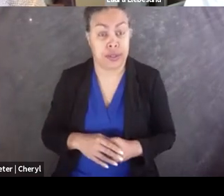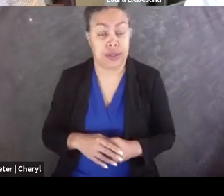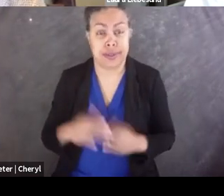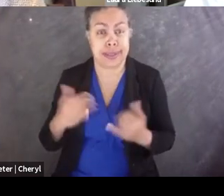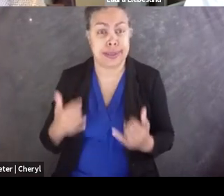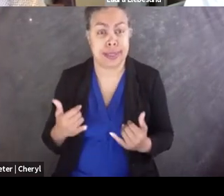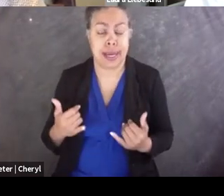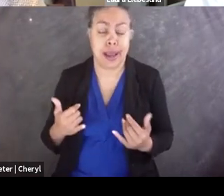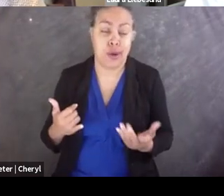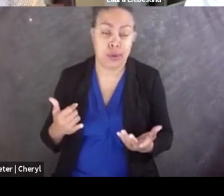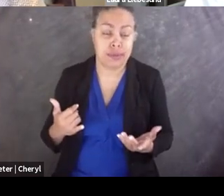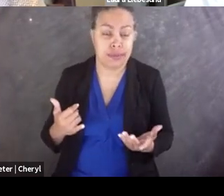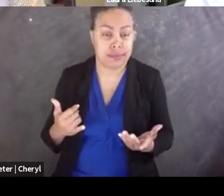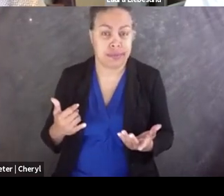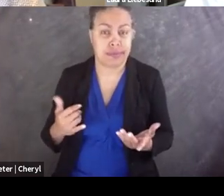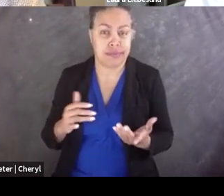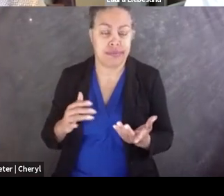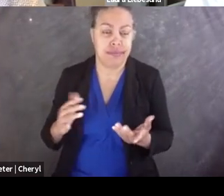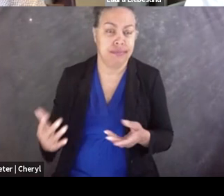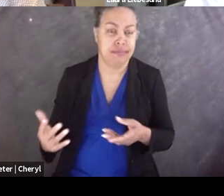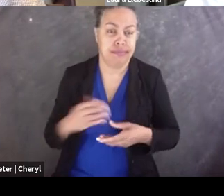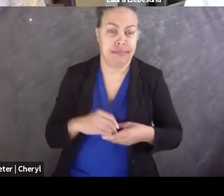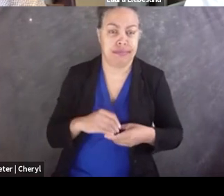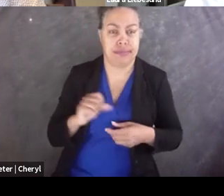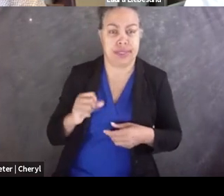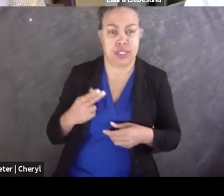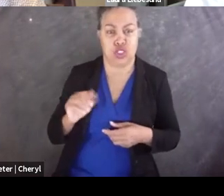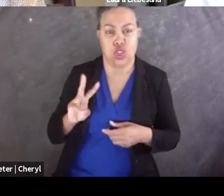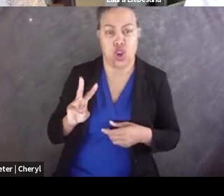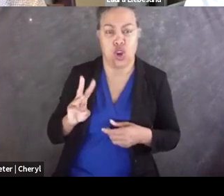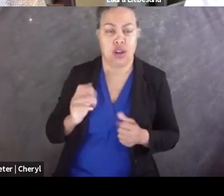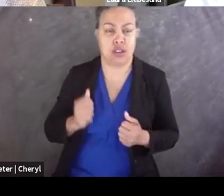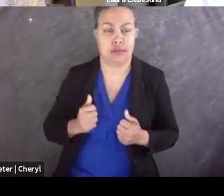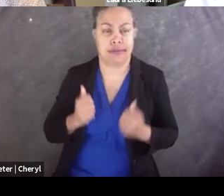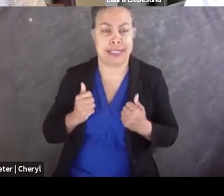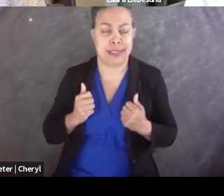into the Shaw residential building now,